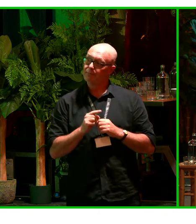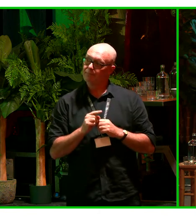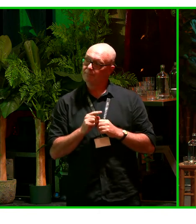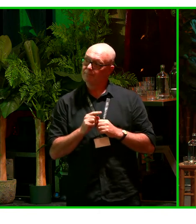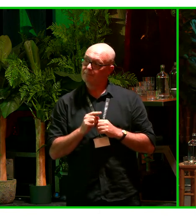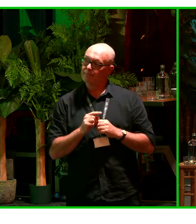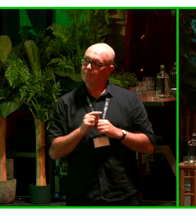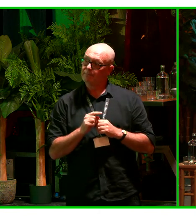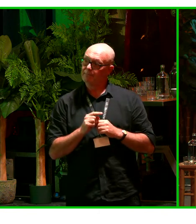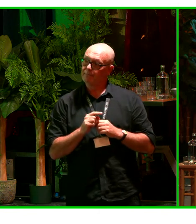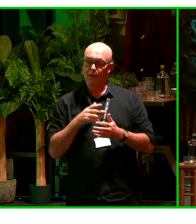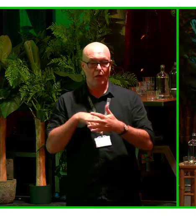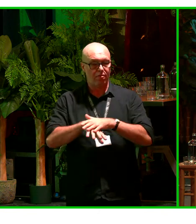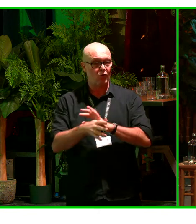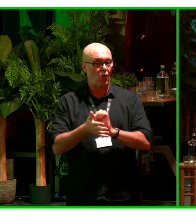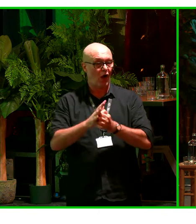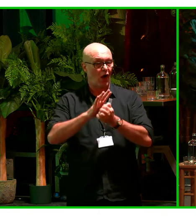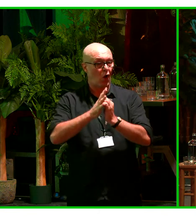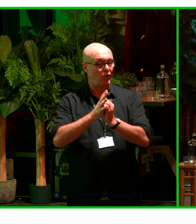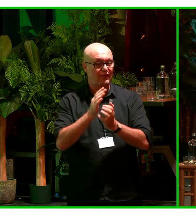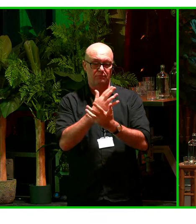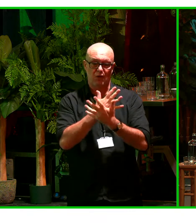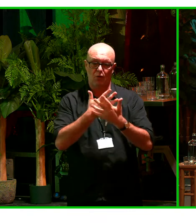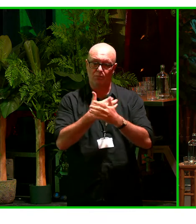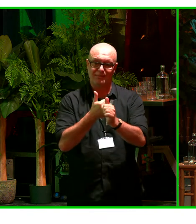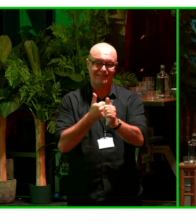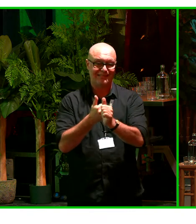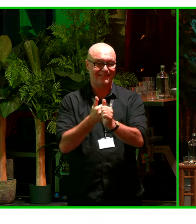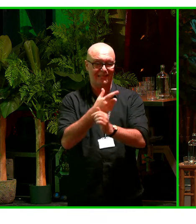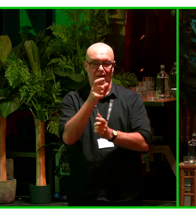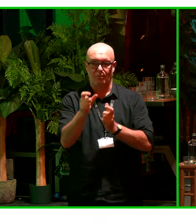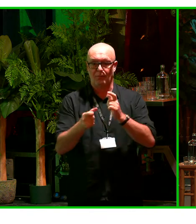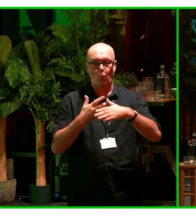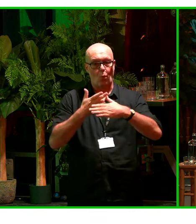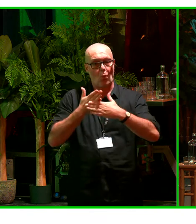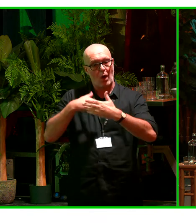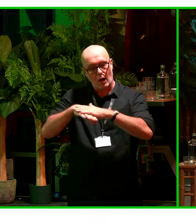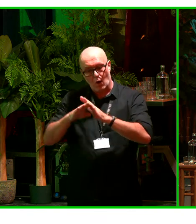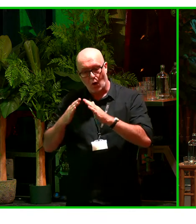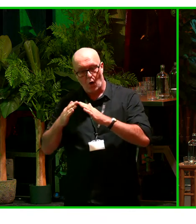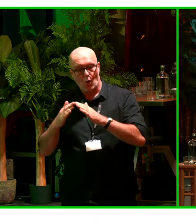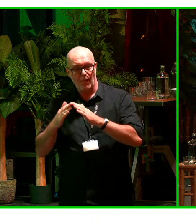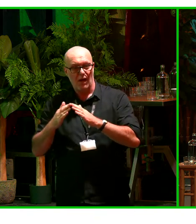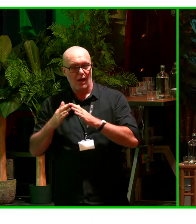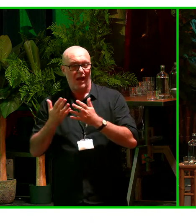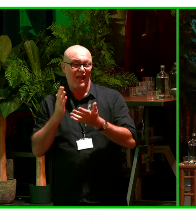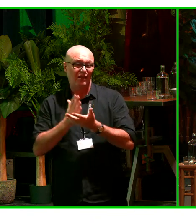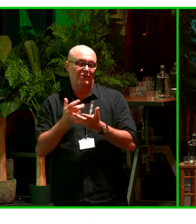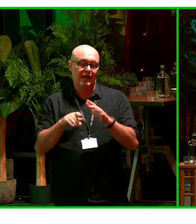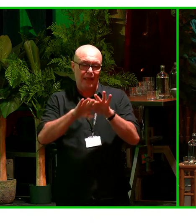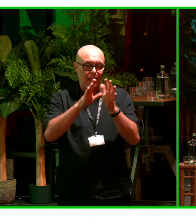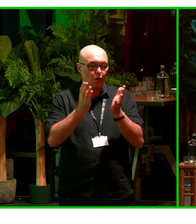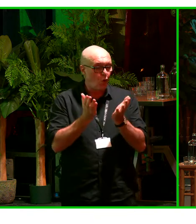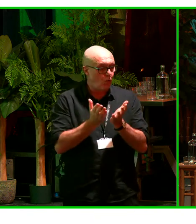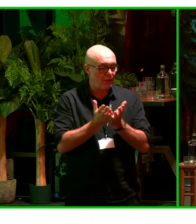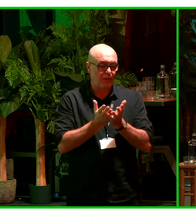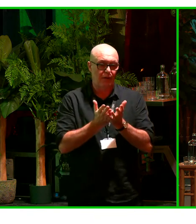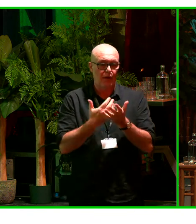when lots of businesses were in lockdown and people were working from home. And globally, on average, commercial